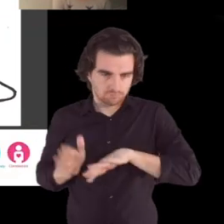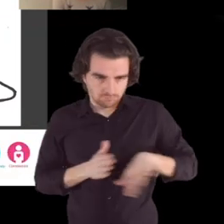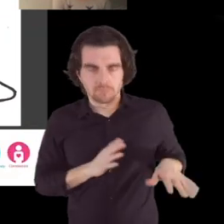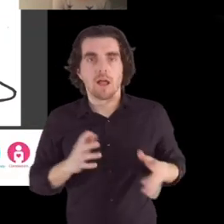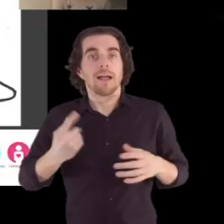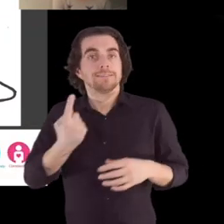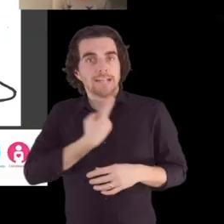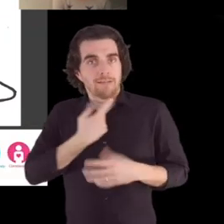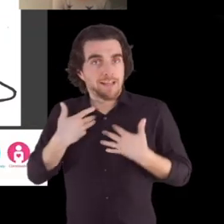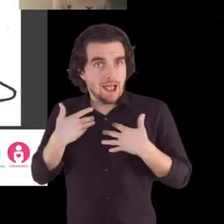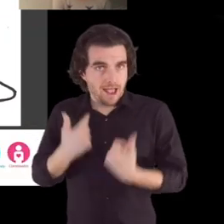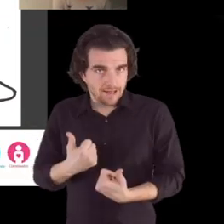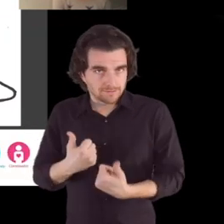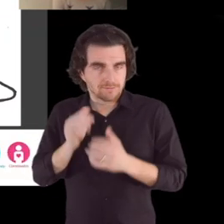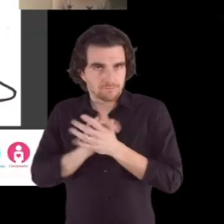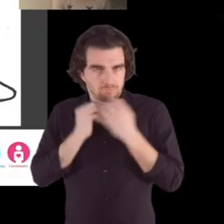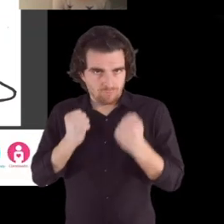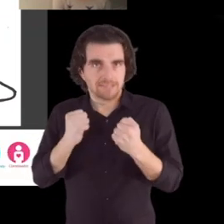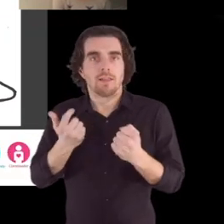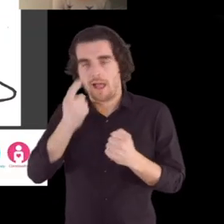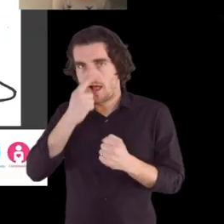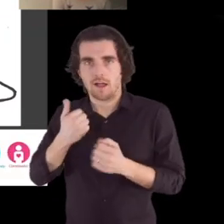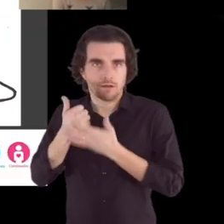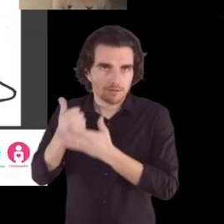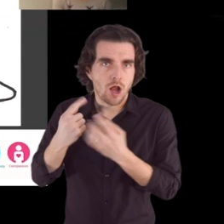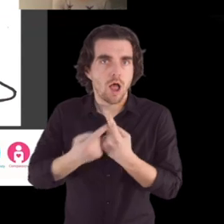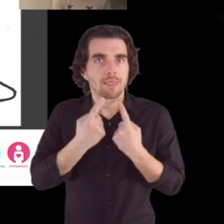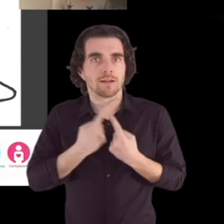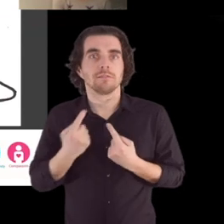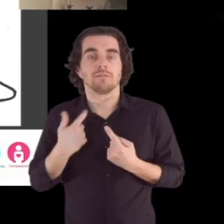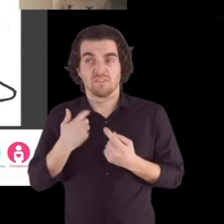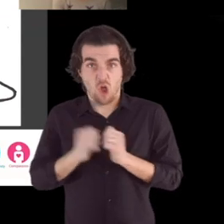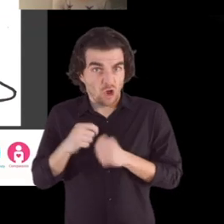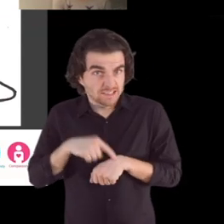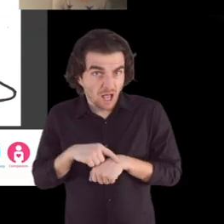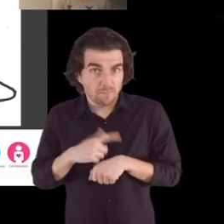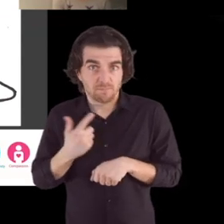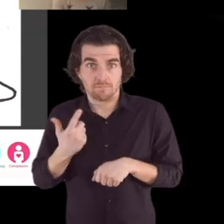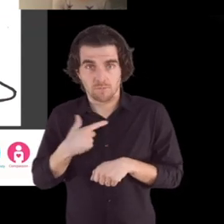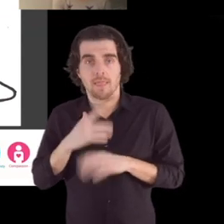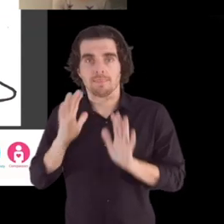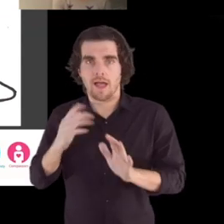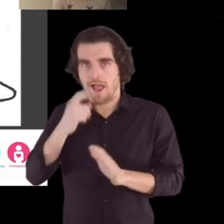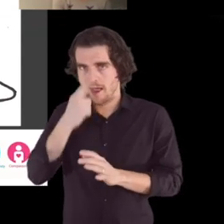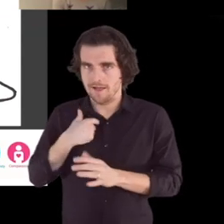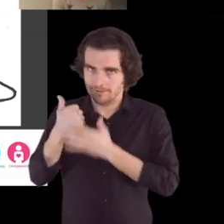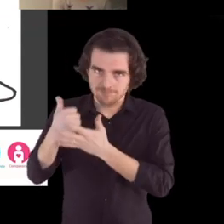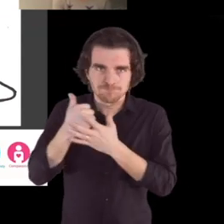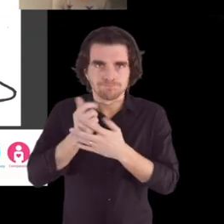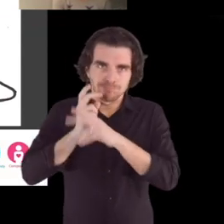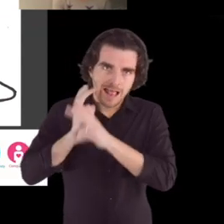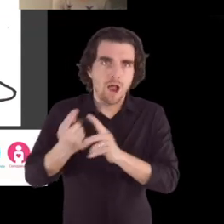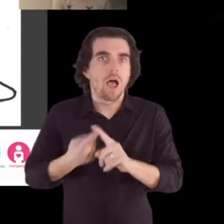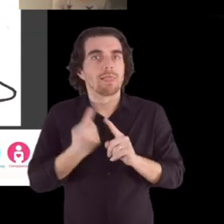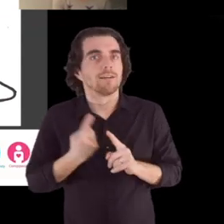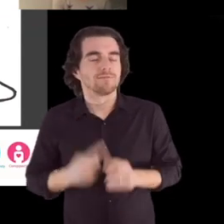thoughts. Then self-kindness, so being supportive and understanding to ourselves and when we're having a hard time in particular. And being as